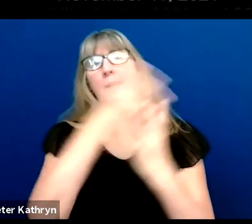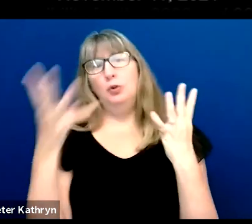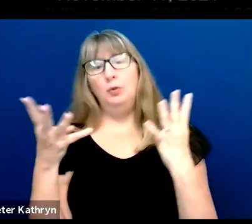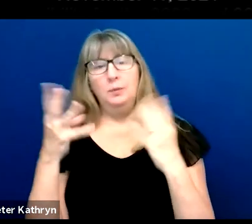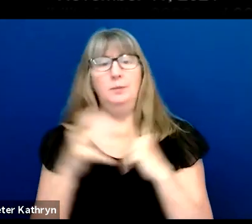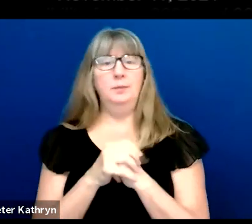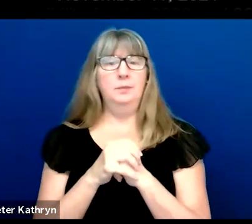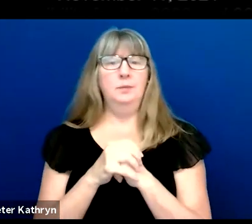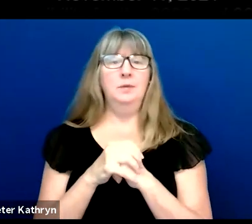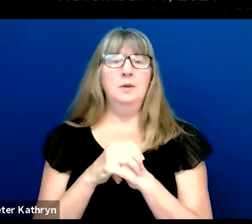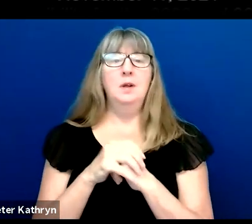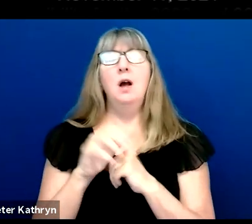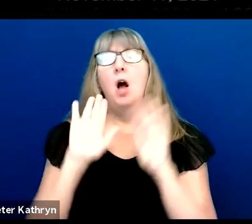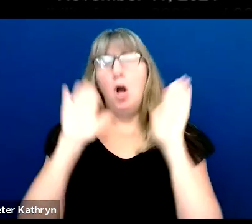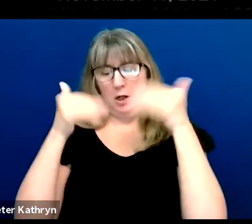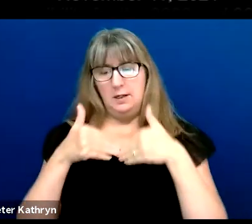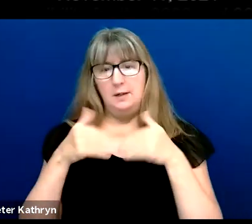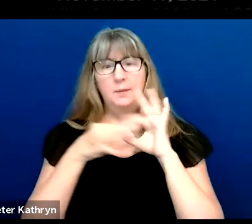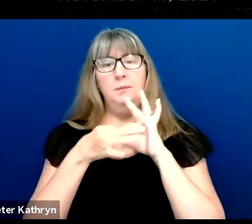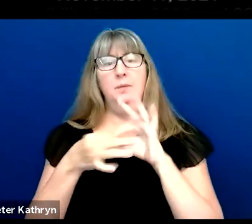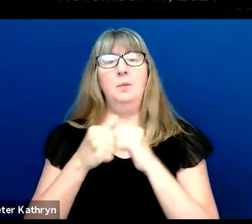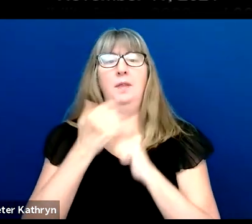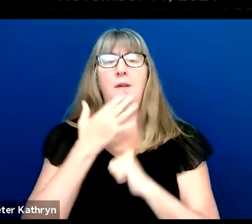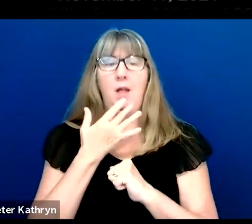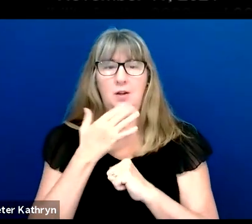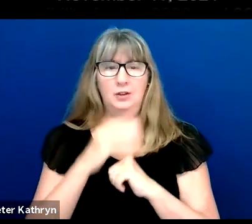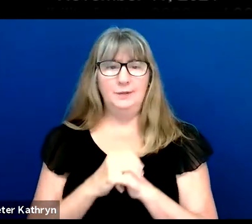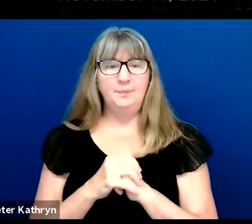aka Autism in Color, and on the presentation